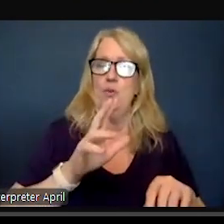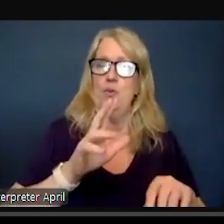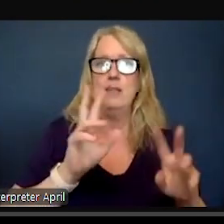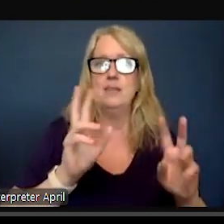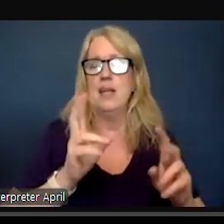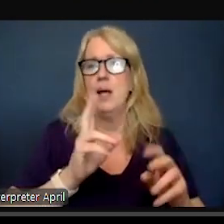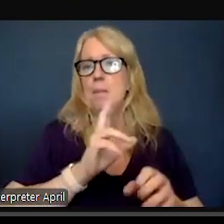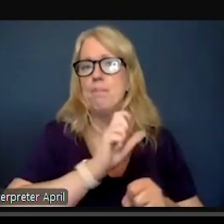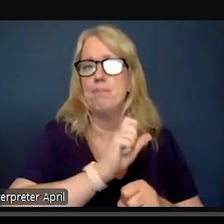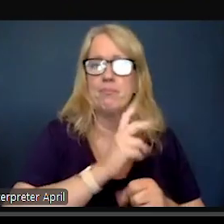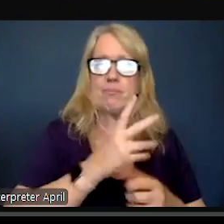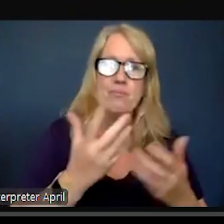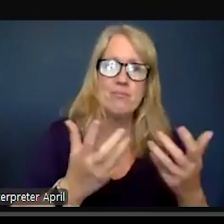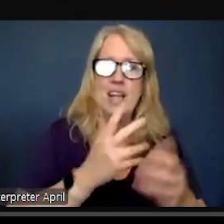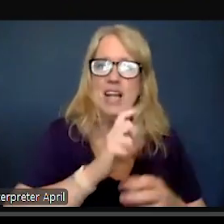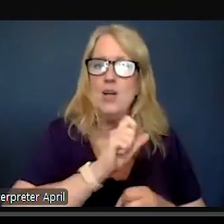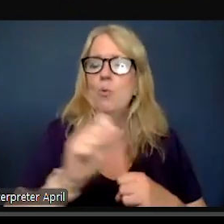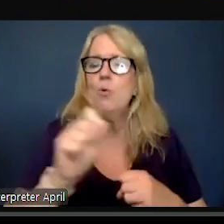sort of